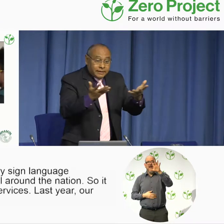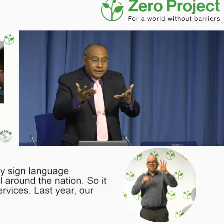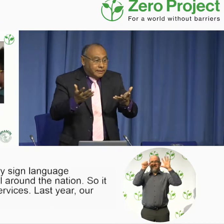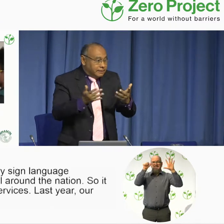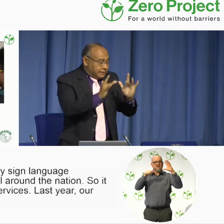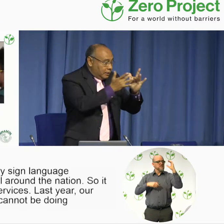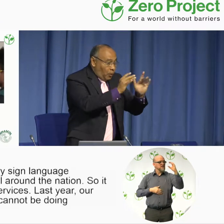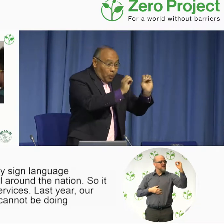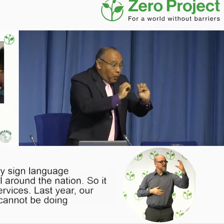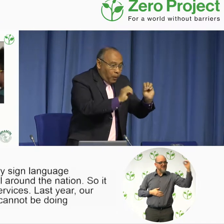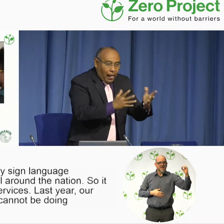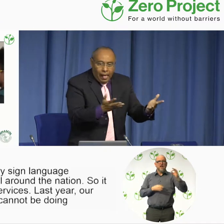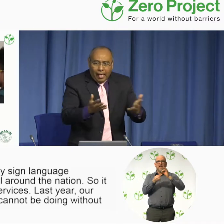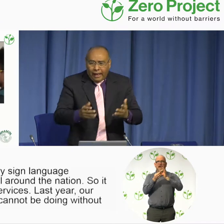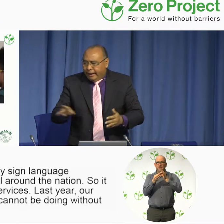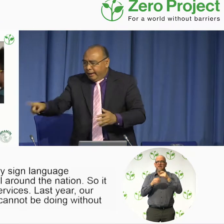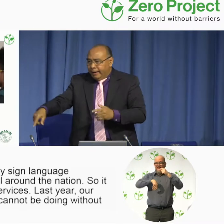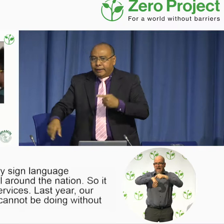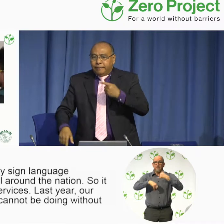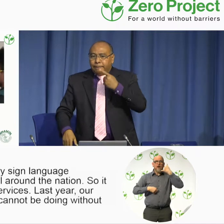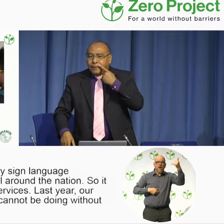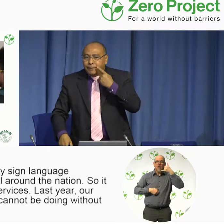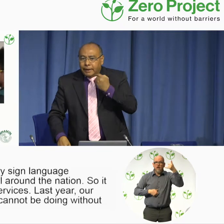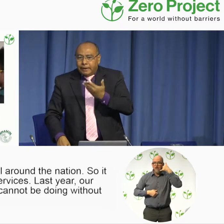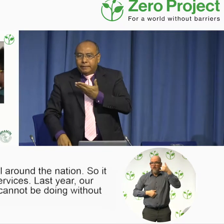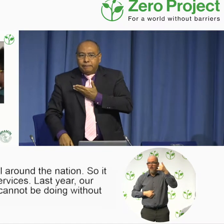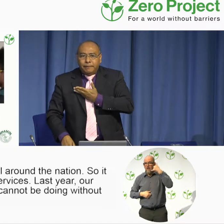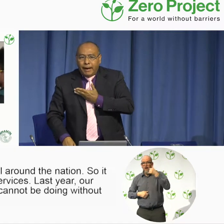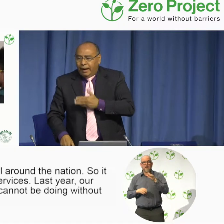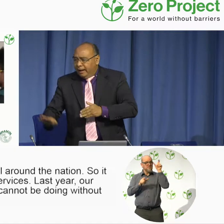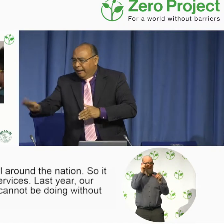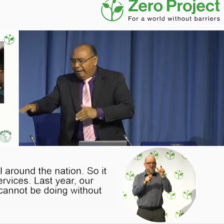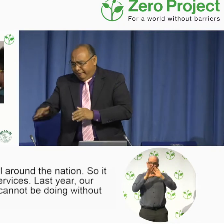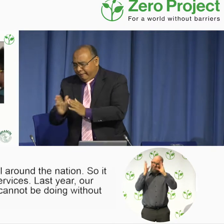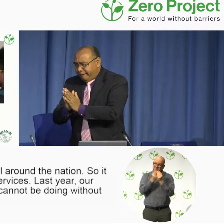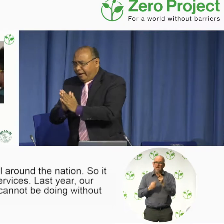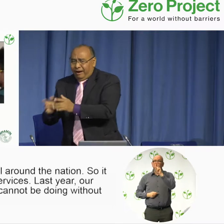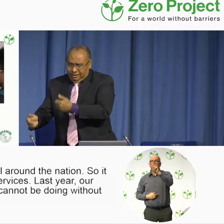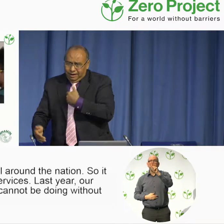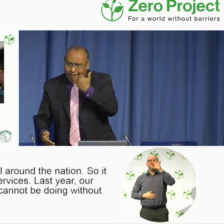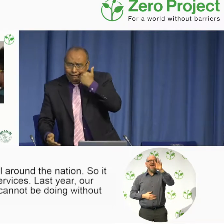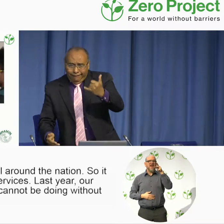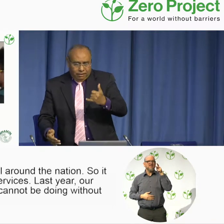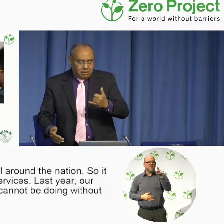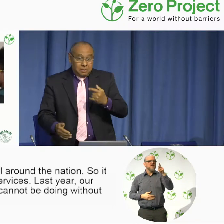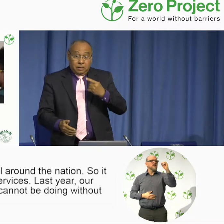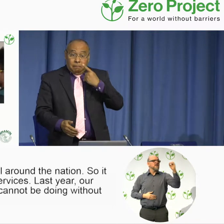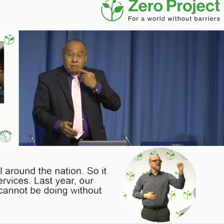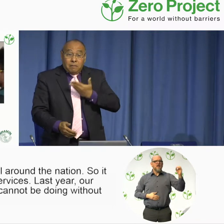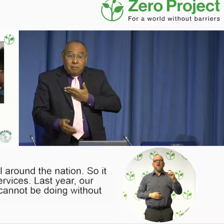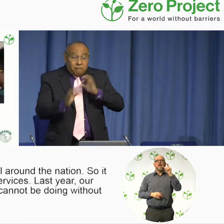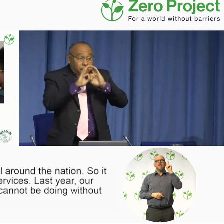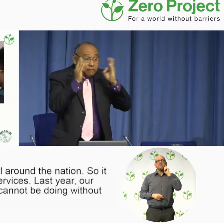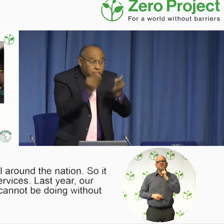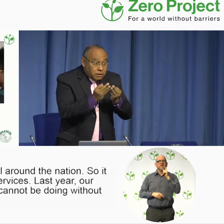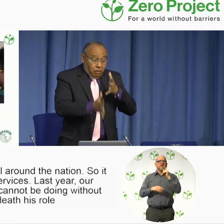which cannot be doing without a relay services. Deaf people, before the